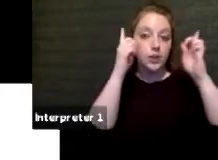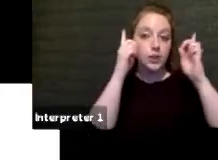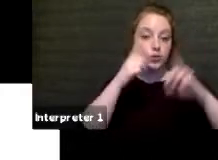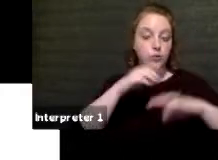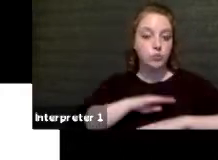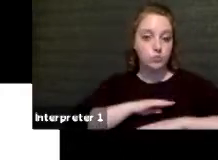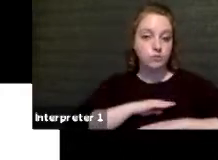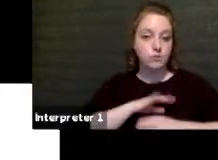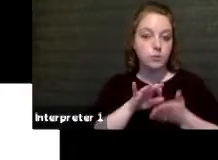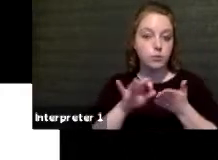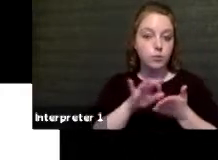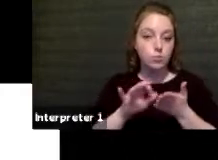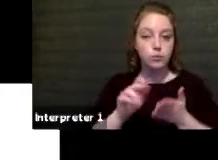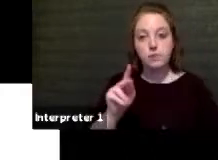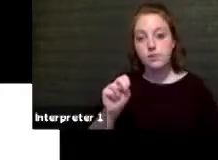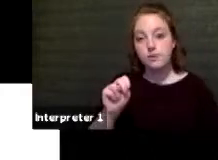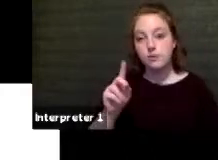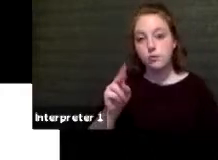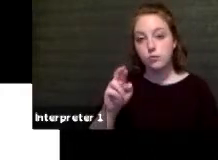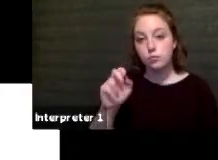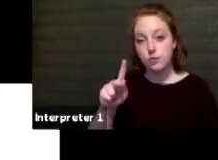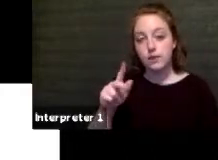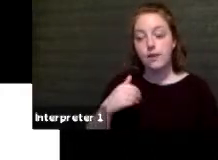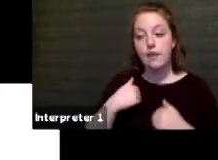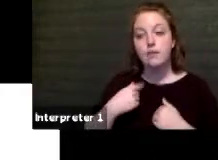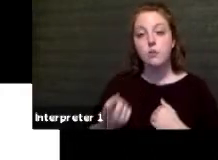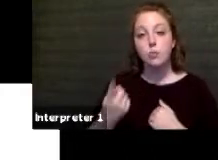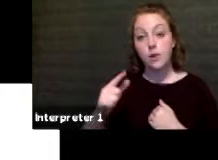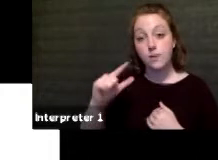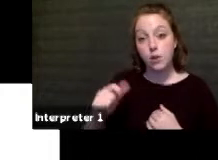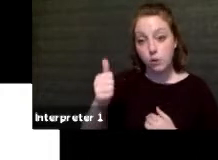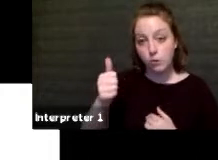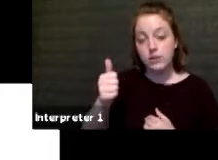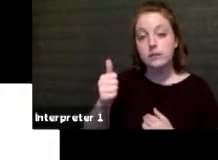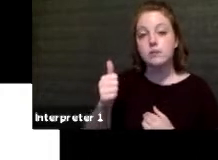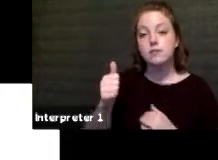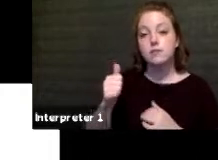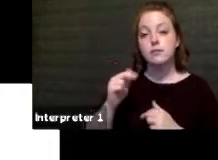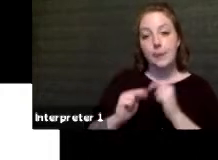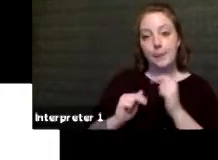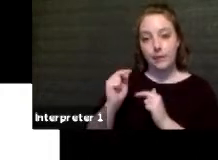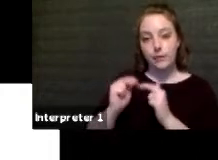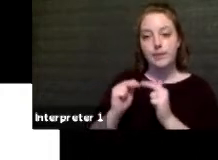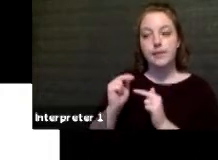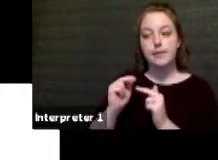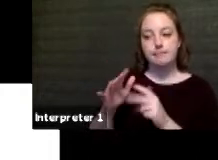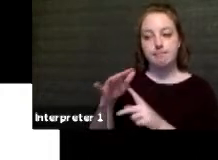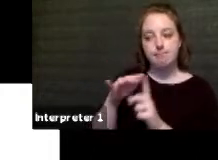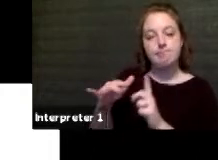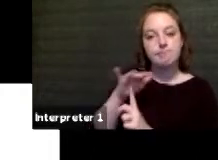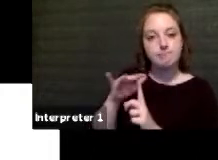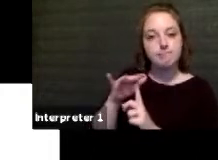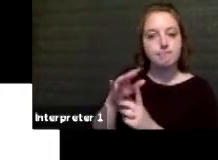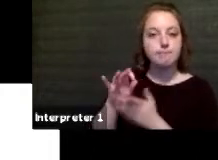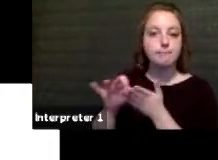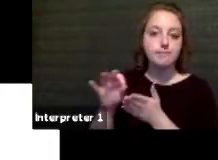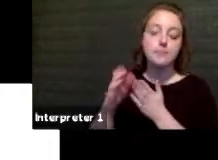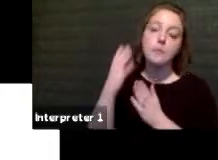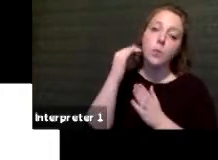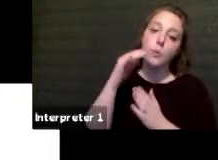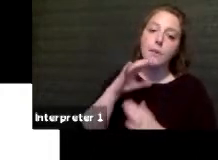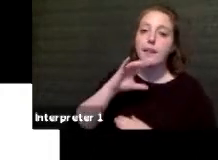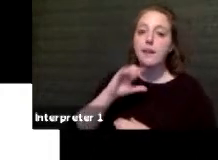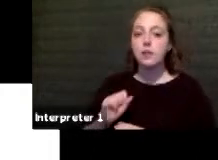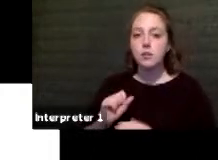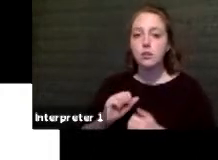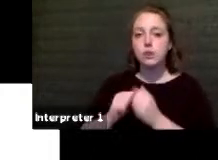and Kendrick has one of the lowest facility condition assessment scores. And a lot of that is based on the age of the facility, the configuration,